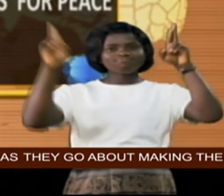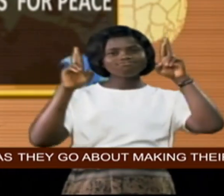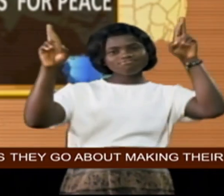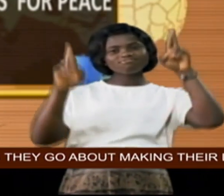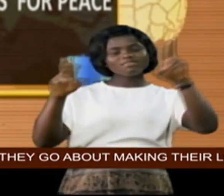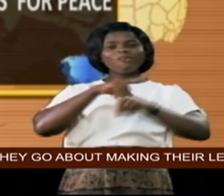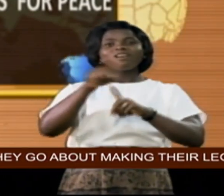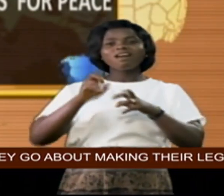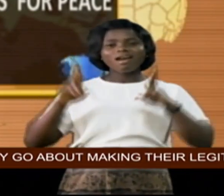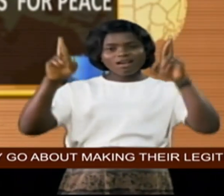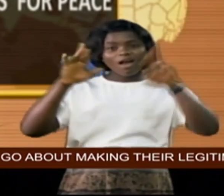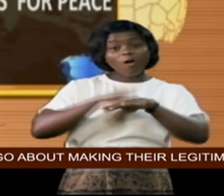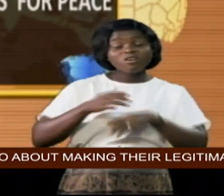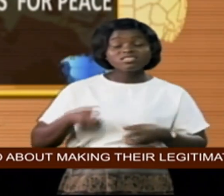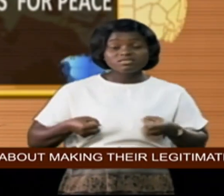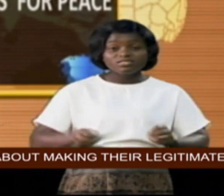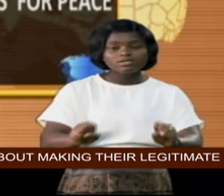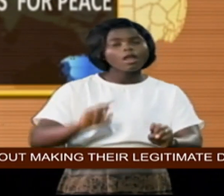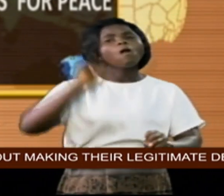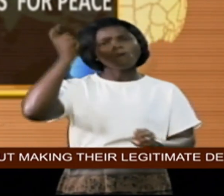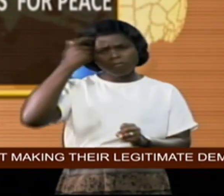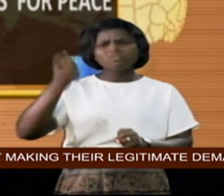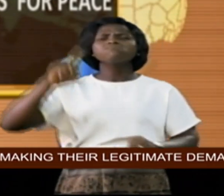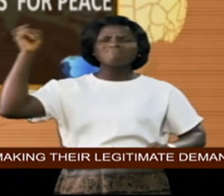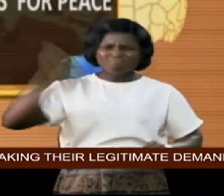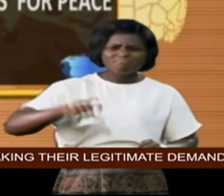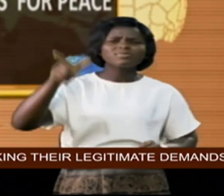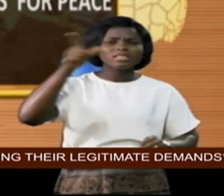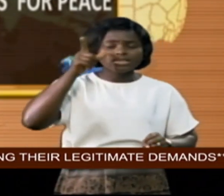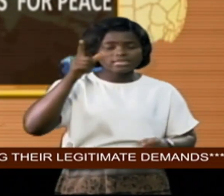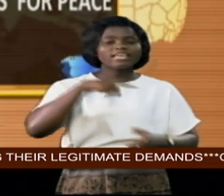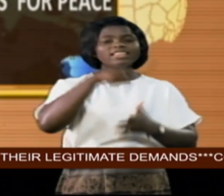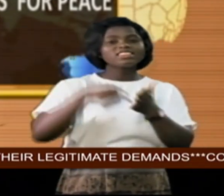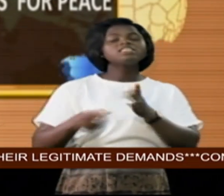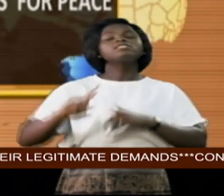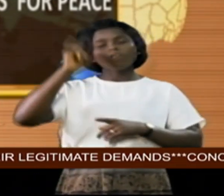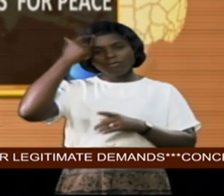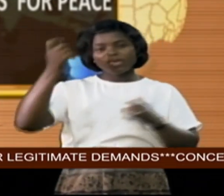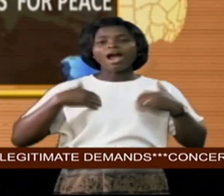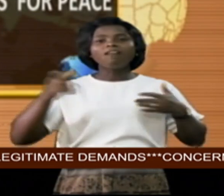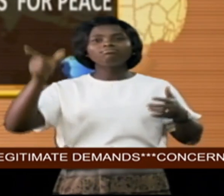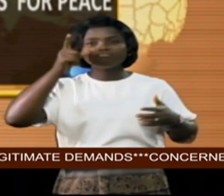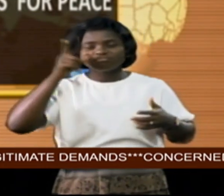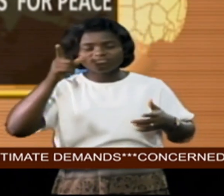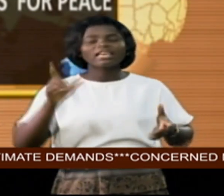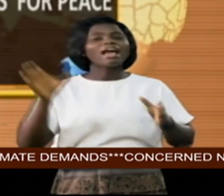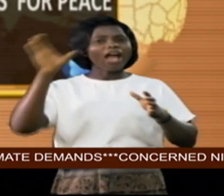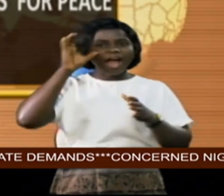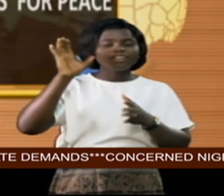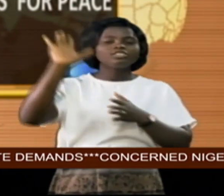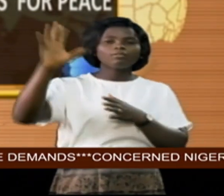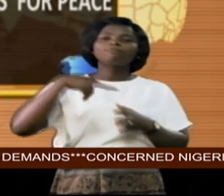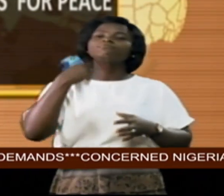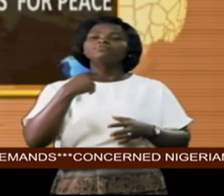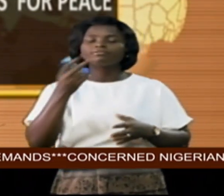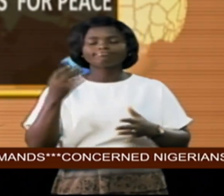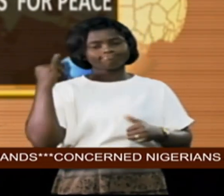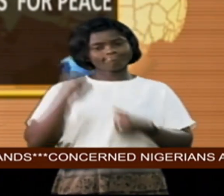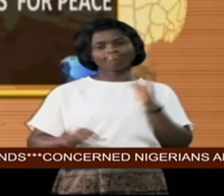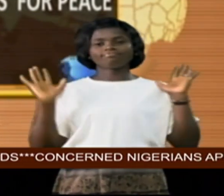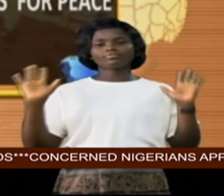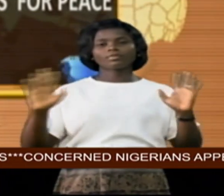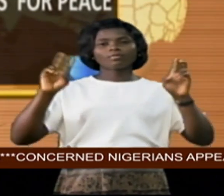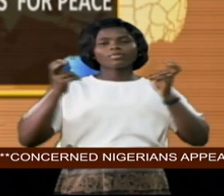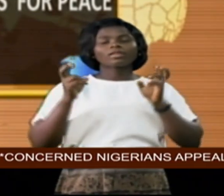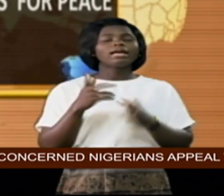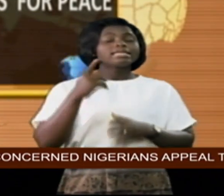to the street, the government is bound to listen. This government has listened and has heard your voices," end of quote. The minister,